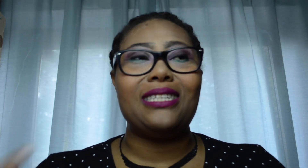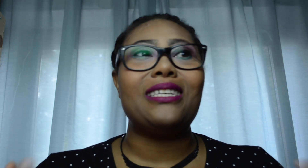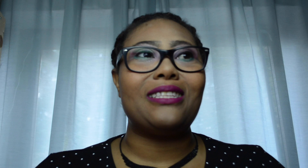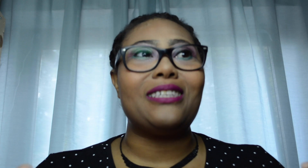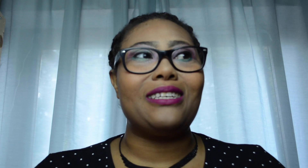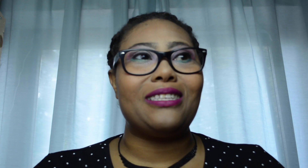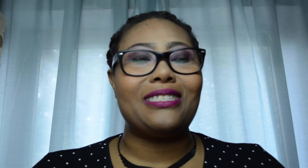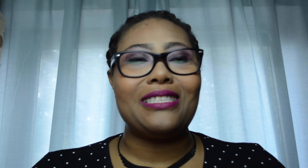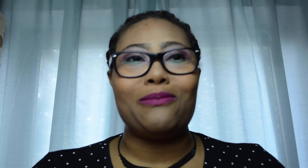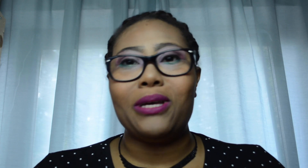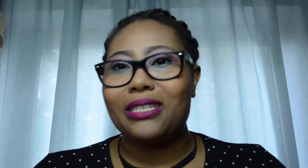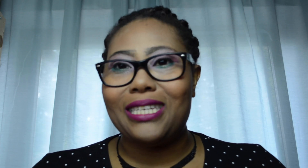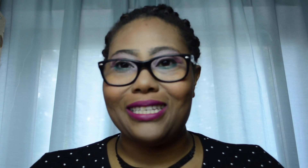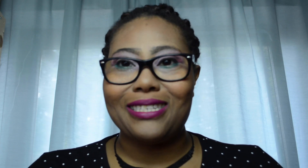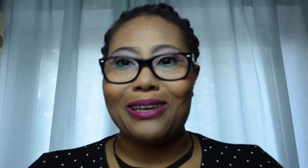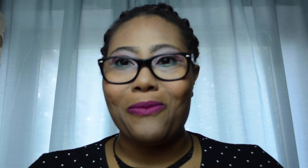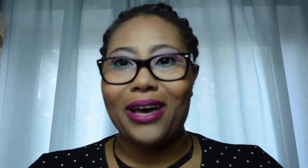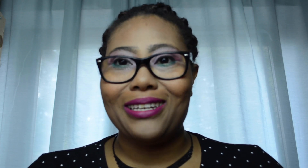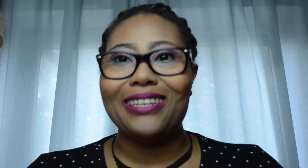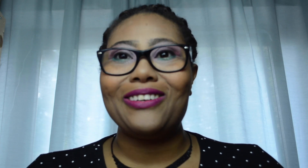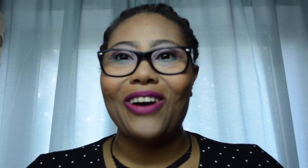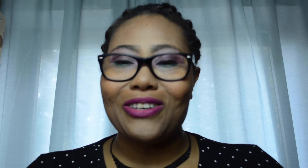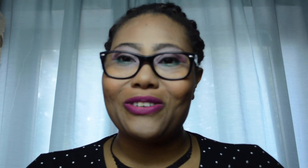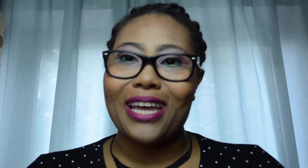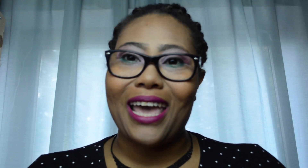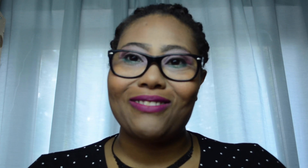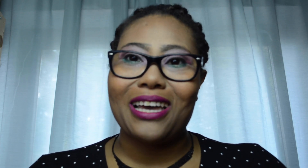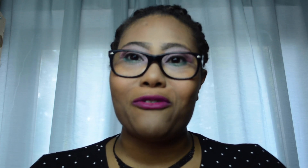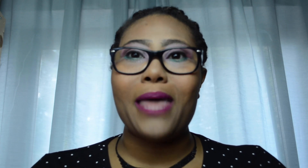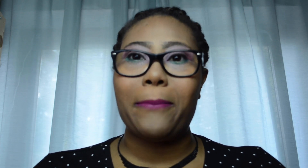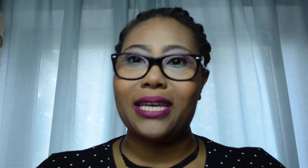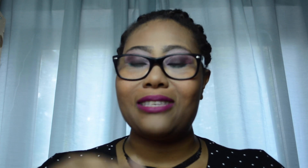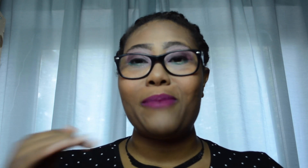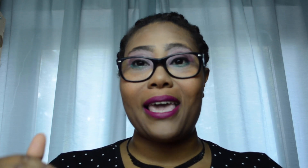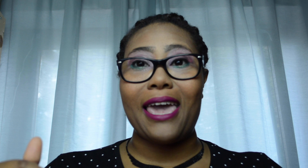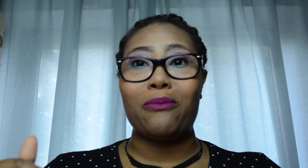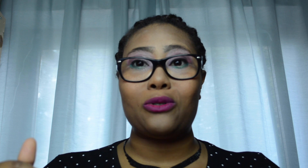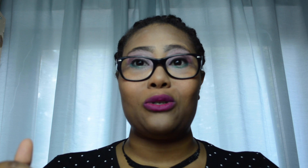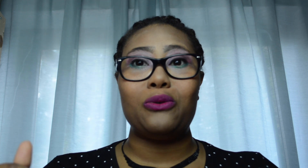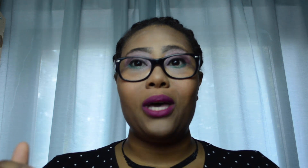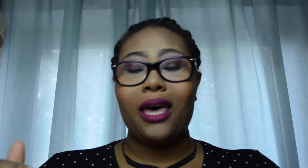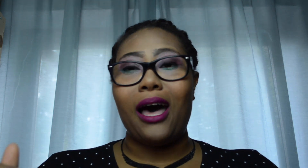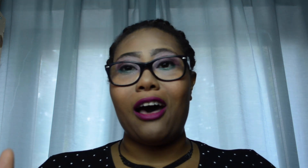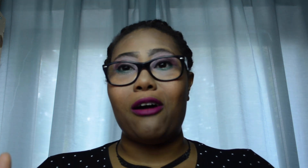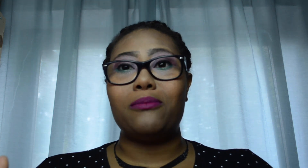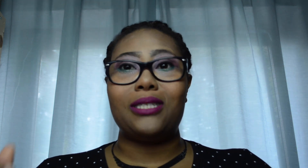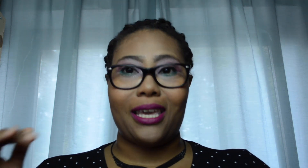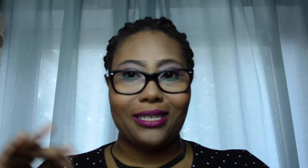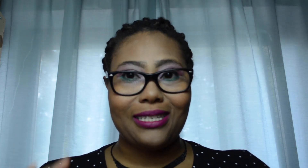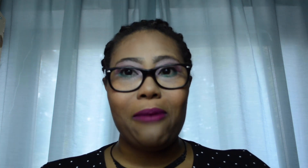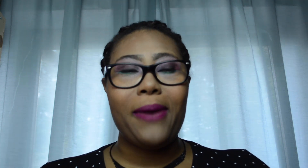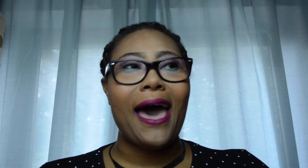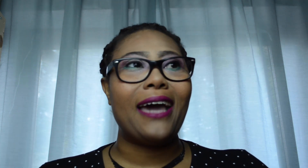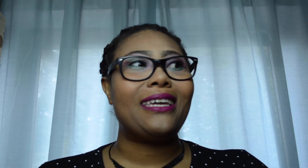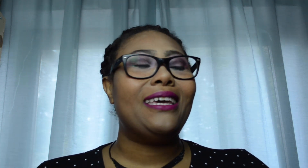beat the sensibility into someone. You know, you also kind of have to come from that place of being able to take